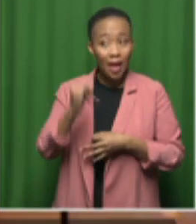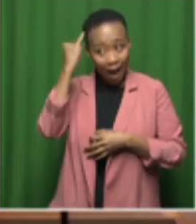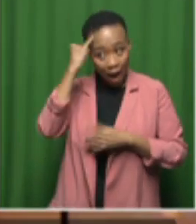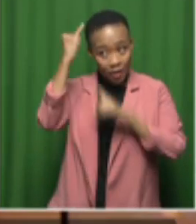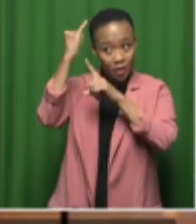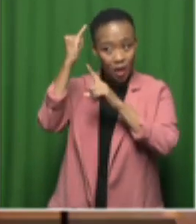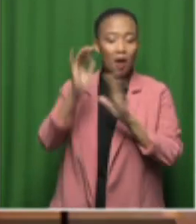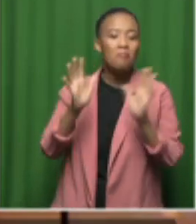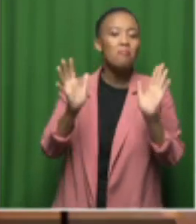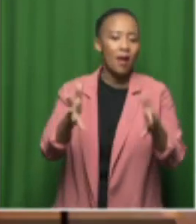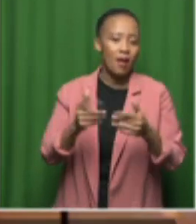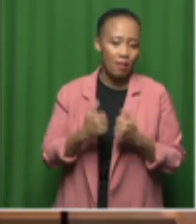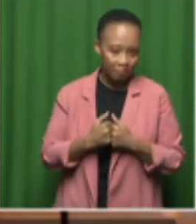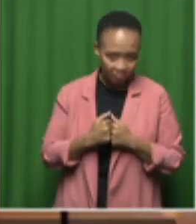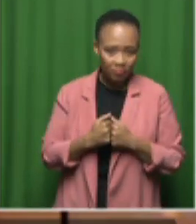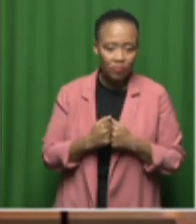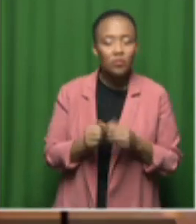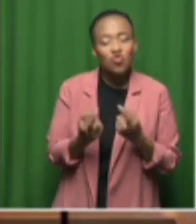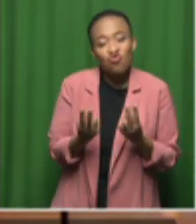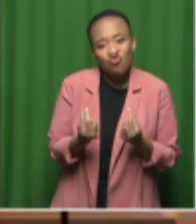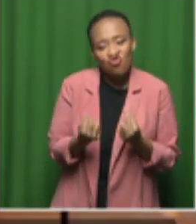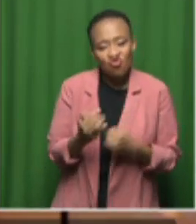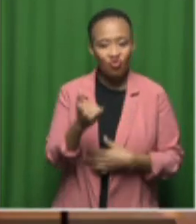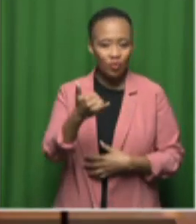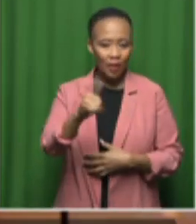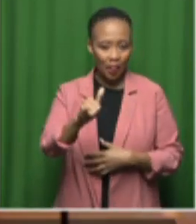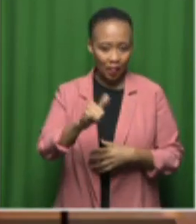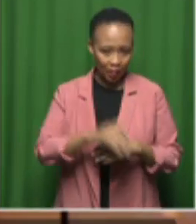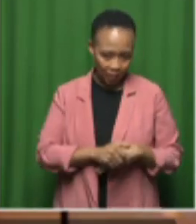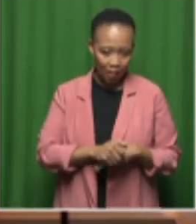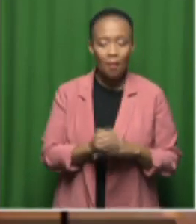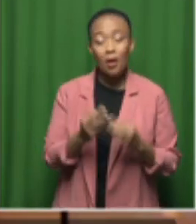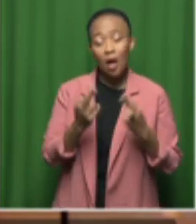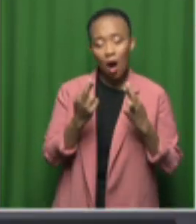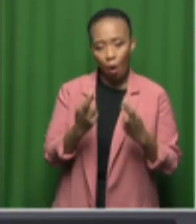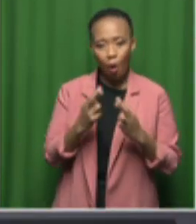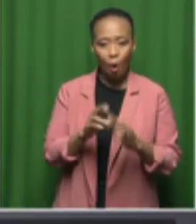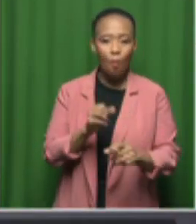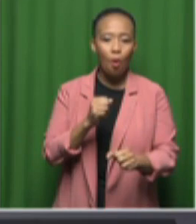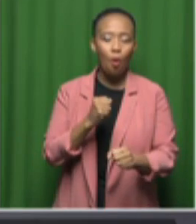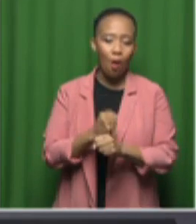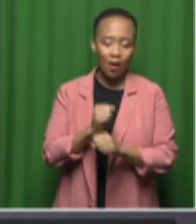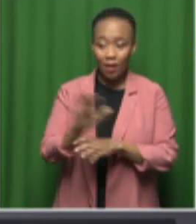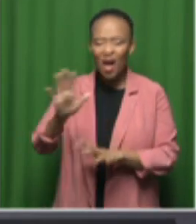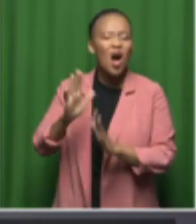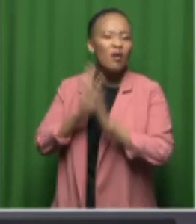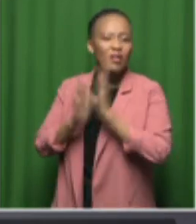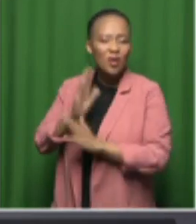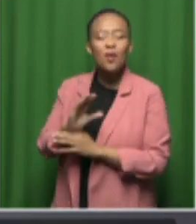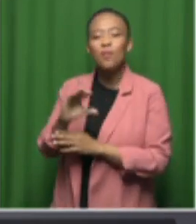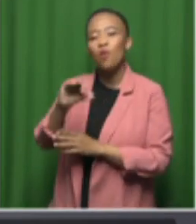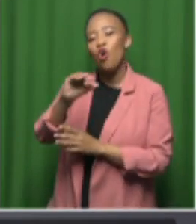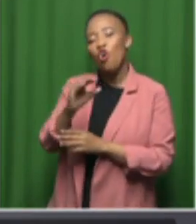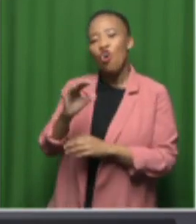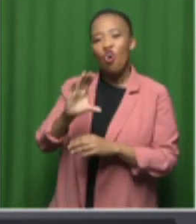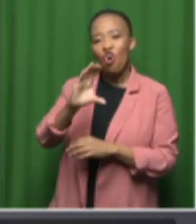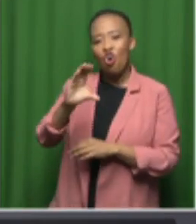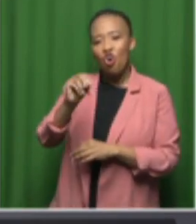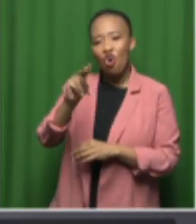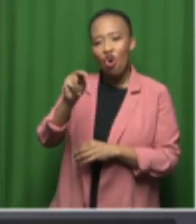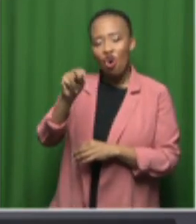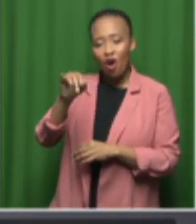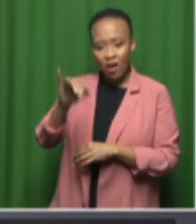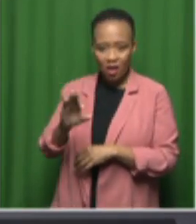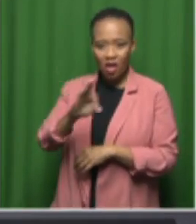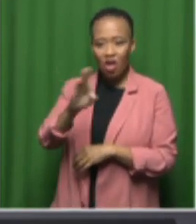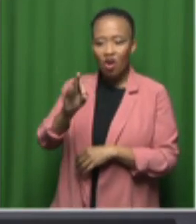Okay. And I know it'll work out. By all means, talk to Mrs. Connie Ferguson then. Yeah. And then have you had a conversation with the